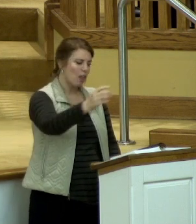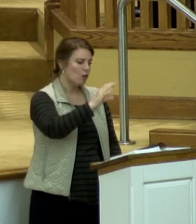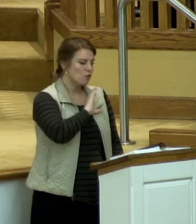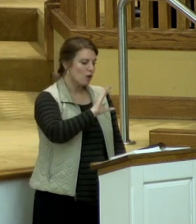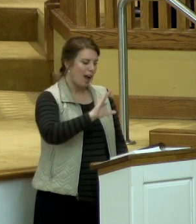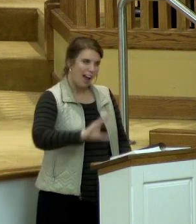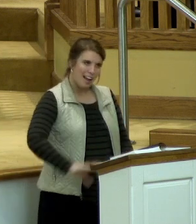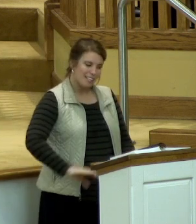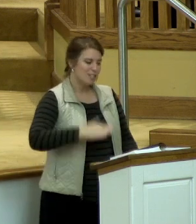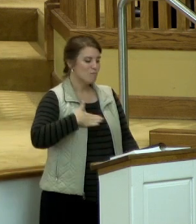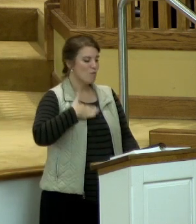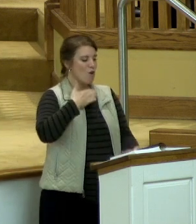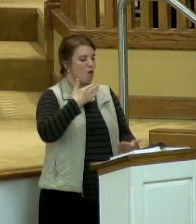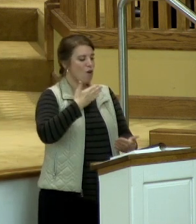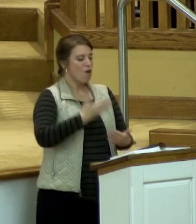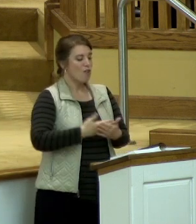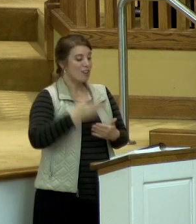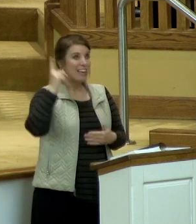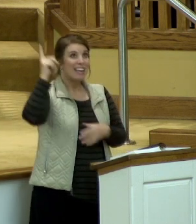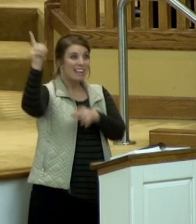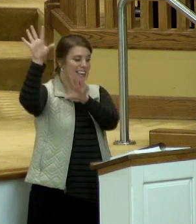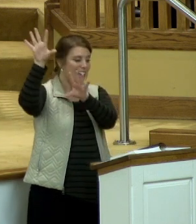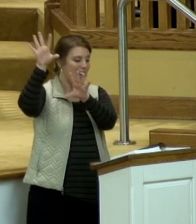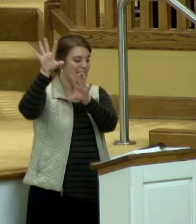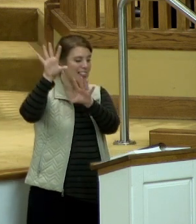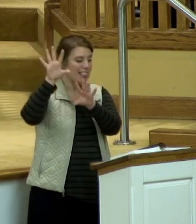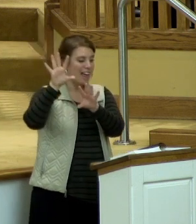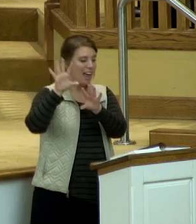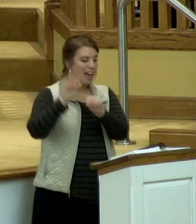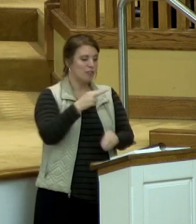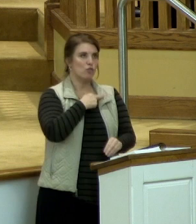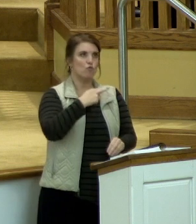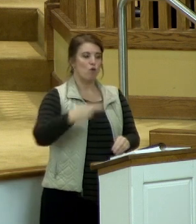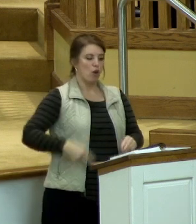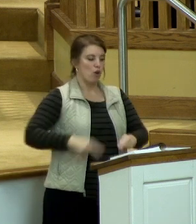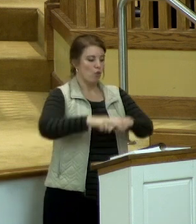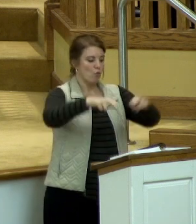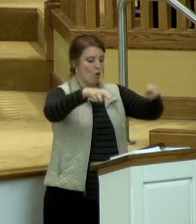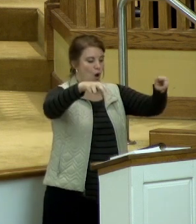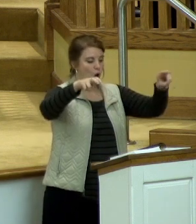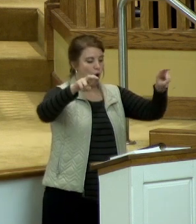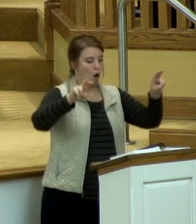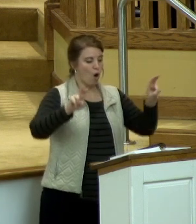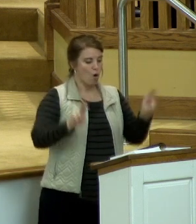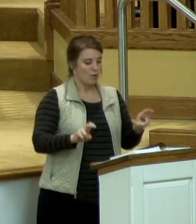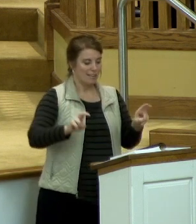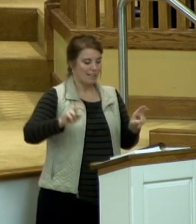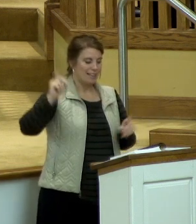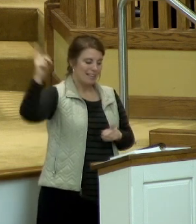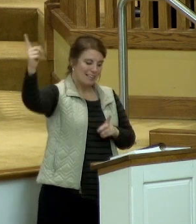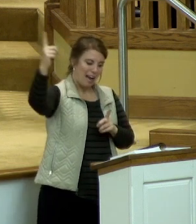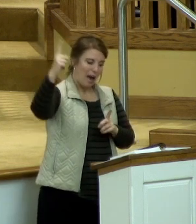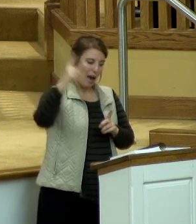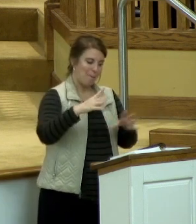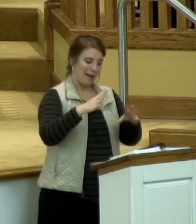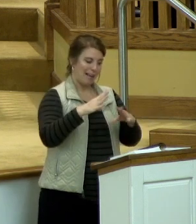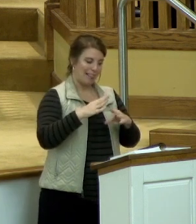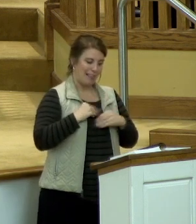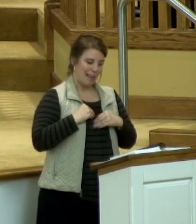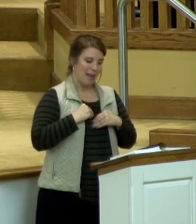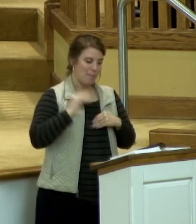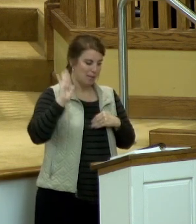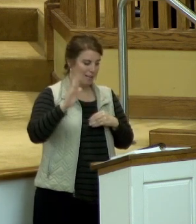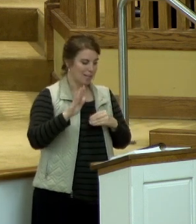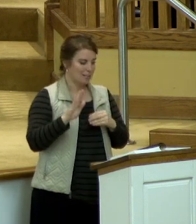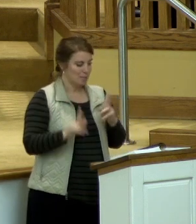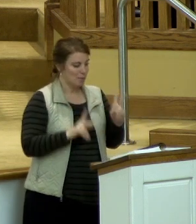is born. He has left his royal throne, he has come to claim his own.